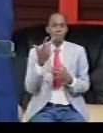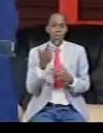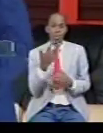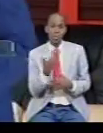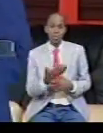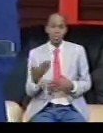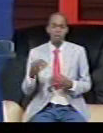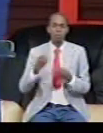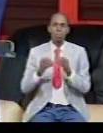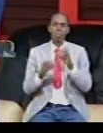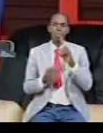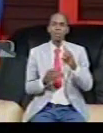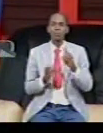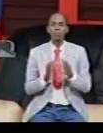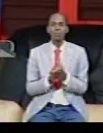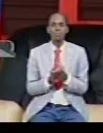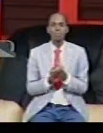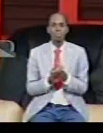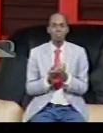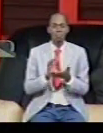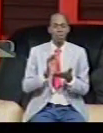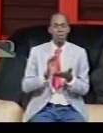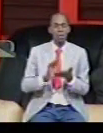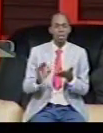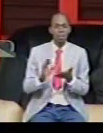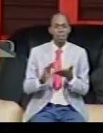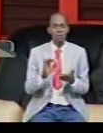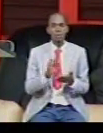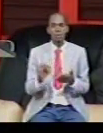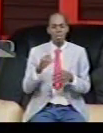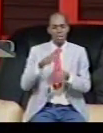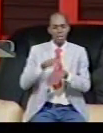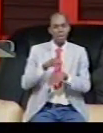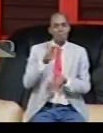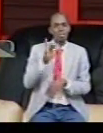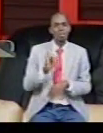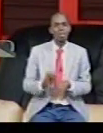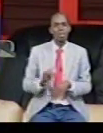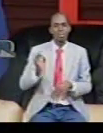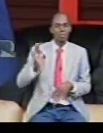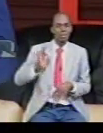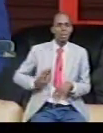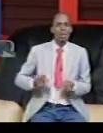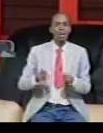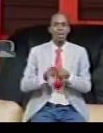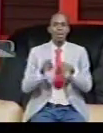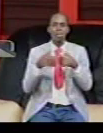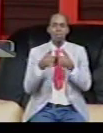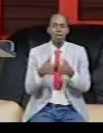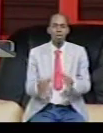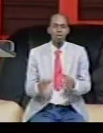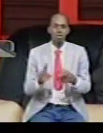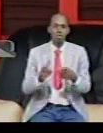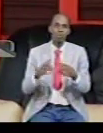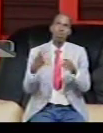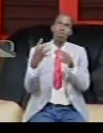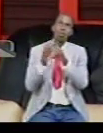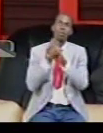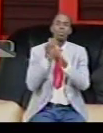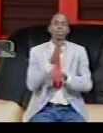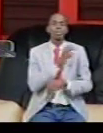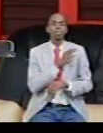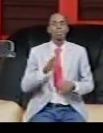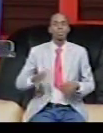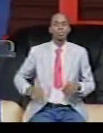Number one, counting earthly gain as loss to win